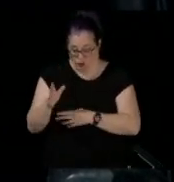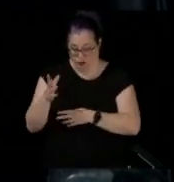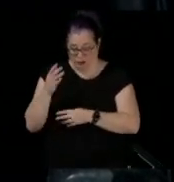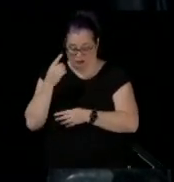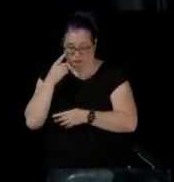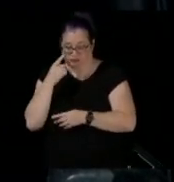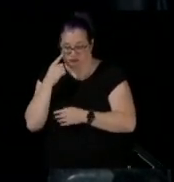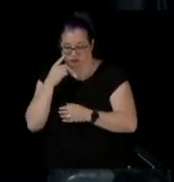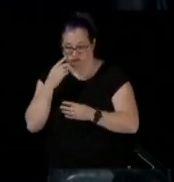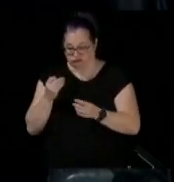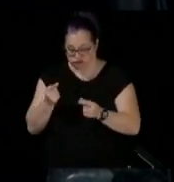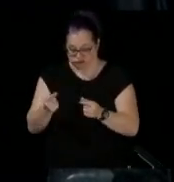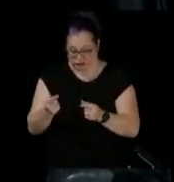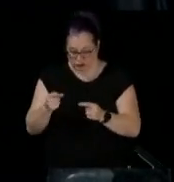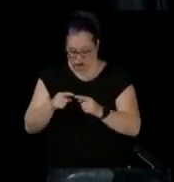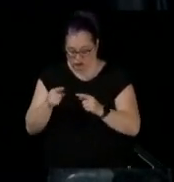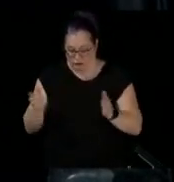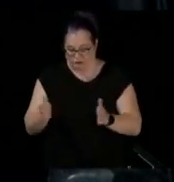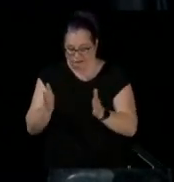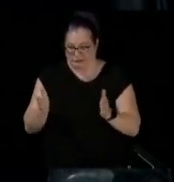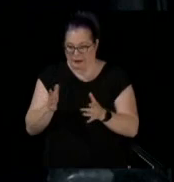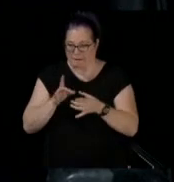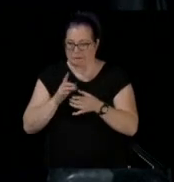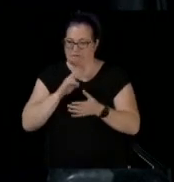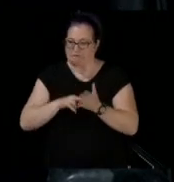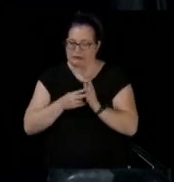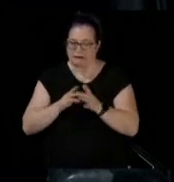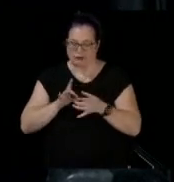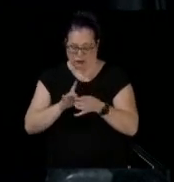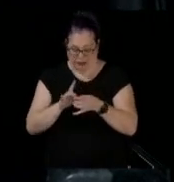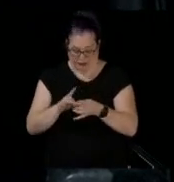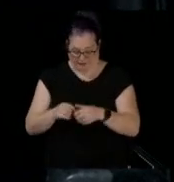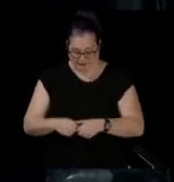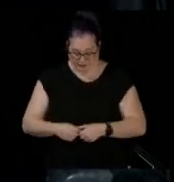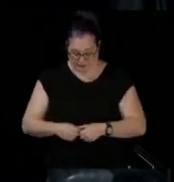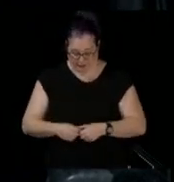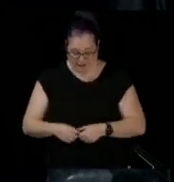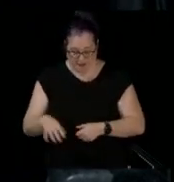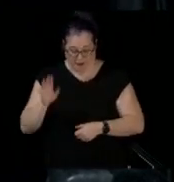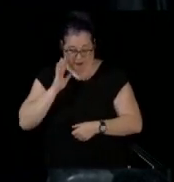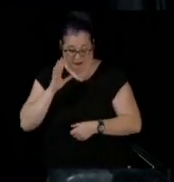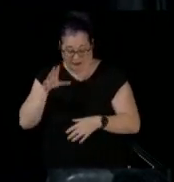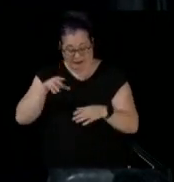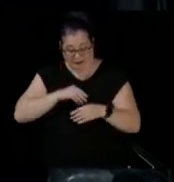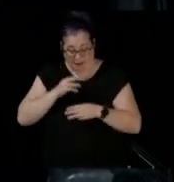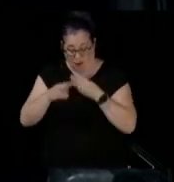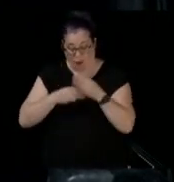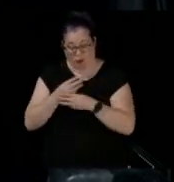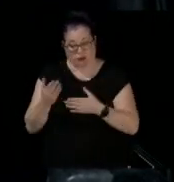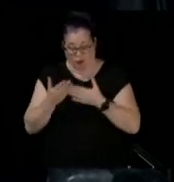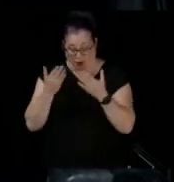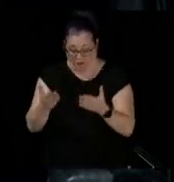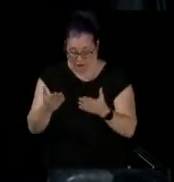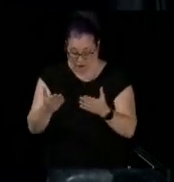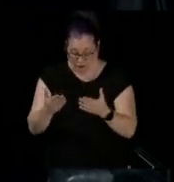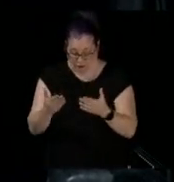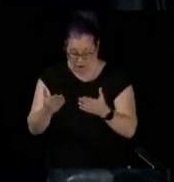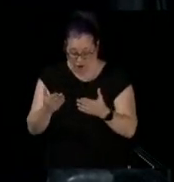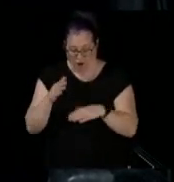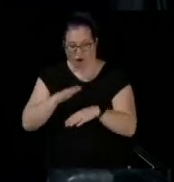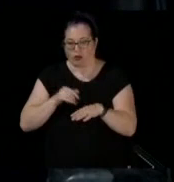connection. Listen for and accept the world's offer of itself to your imagination, calling to you like the wild